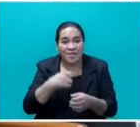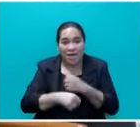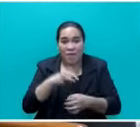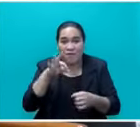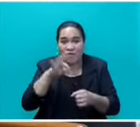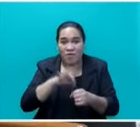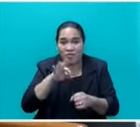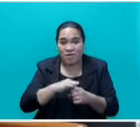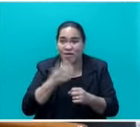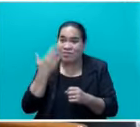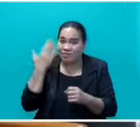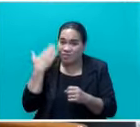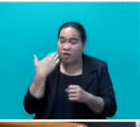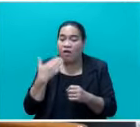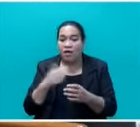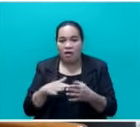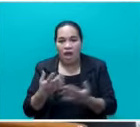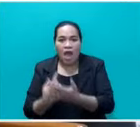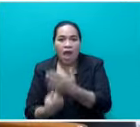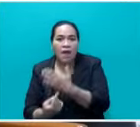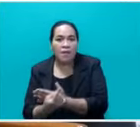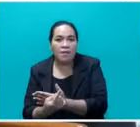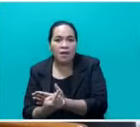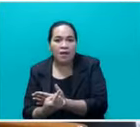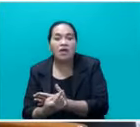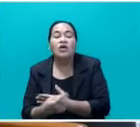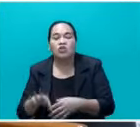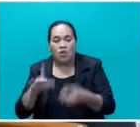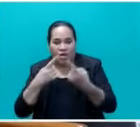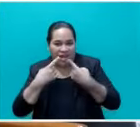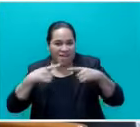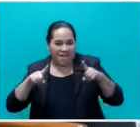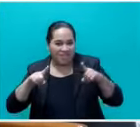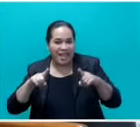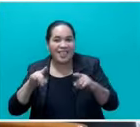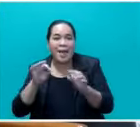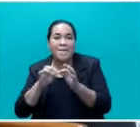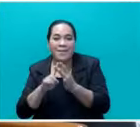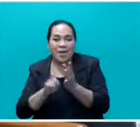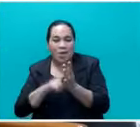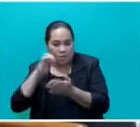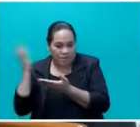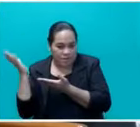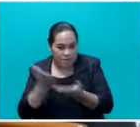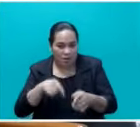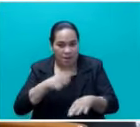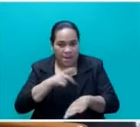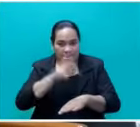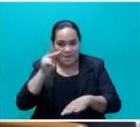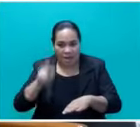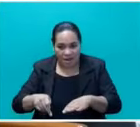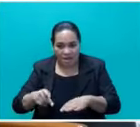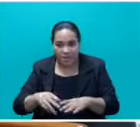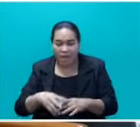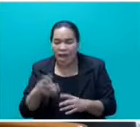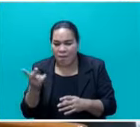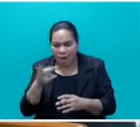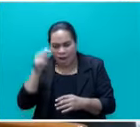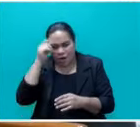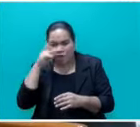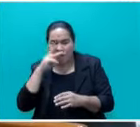What happens next, Mr. Speaker? It is announced that the bill will be tabled in Parliament And both, I know from the media reports, both